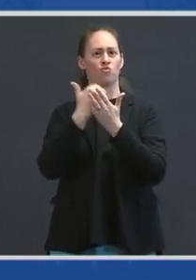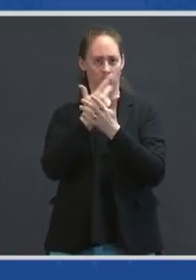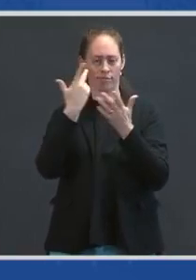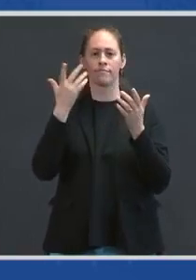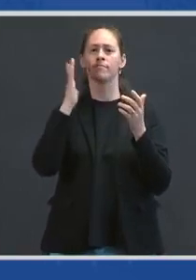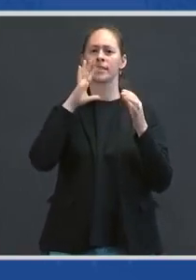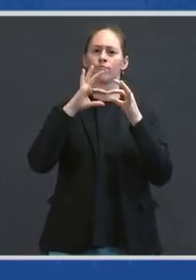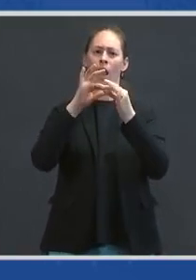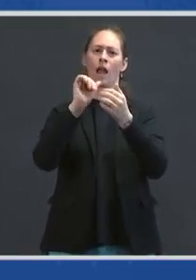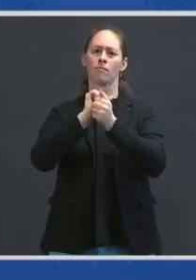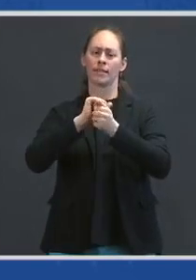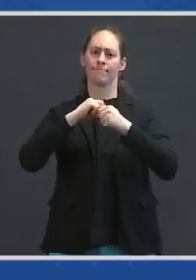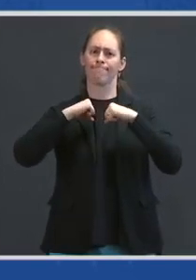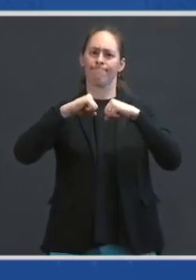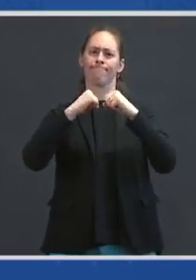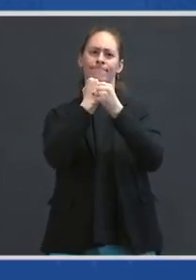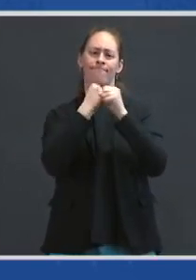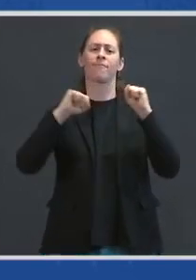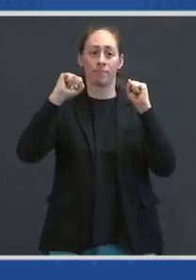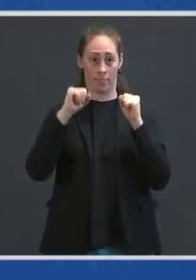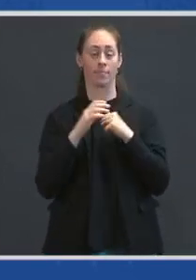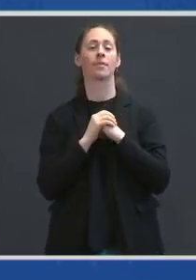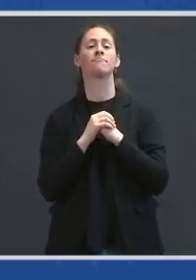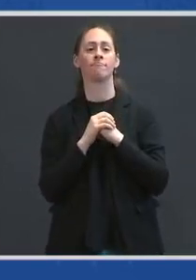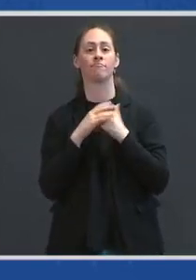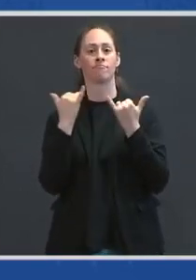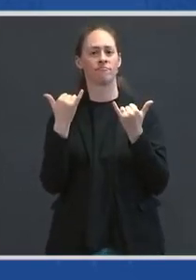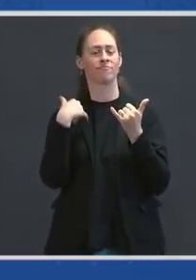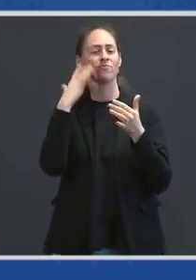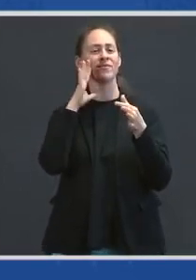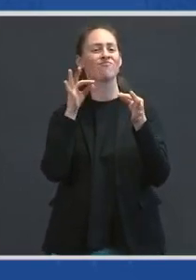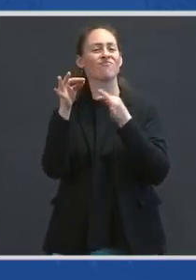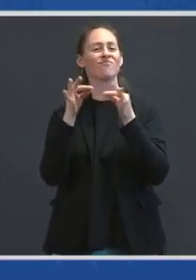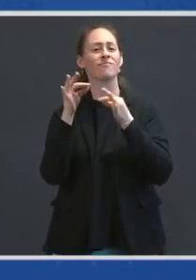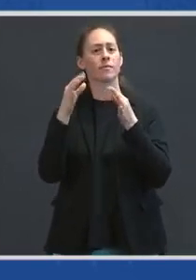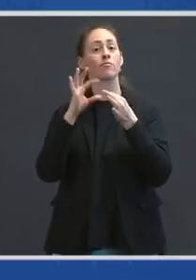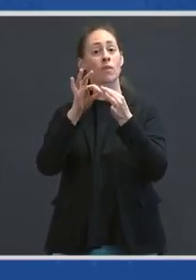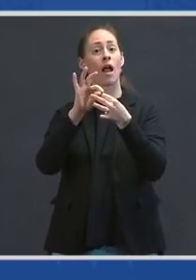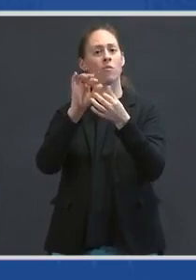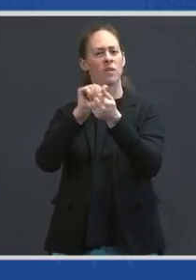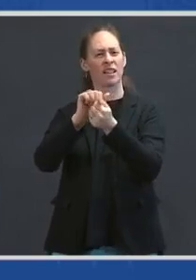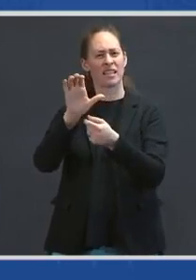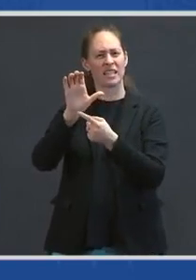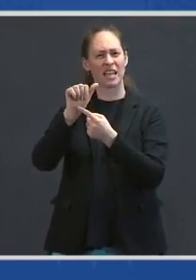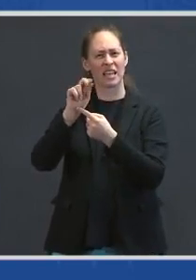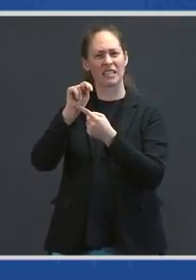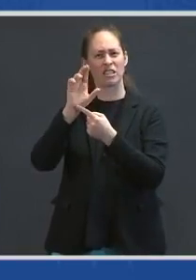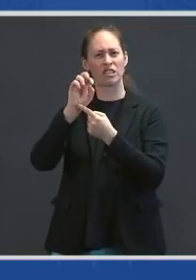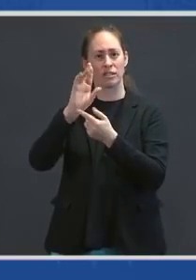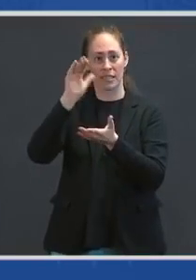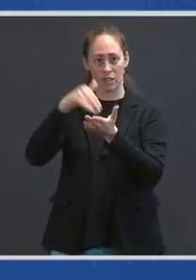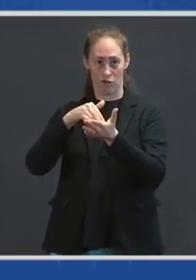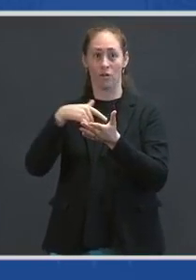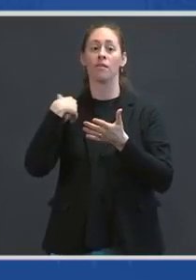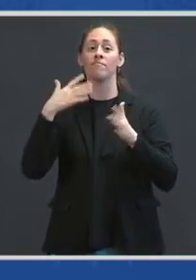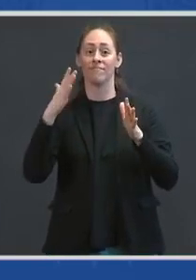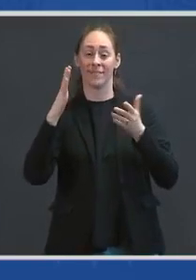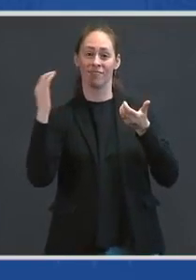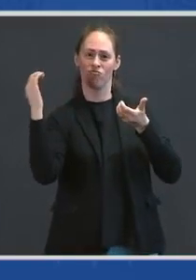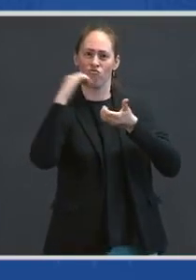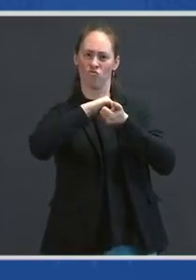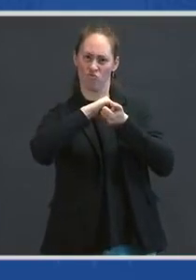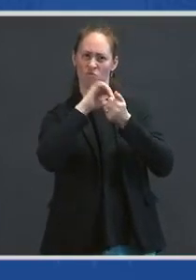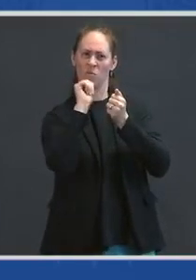see 5 of the nation's leading cancer centers are joining forces today to build on the work of the cancer